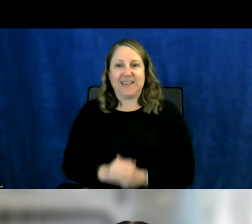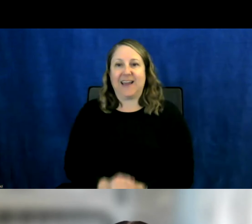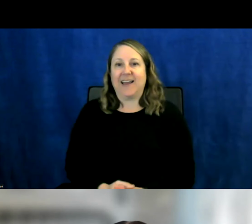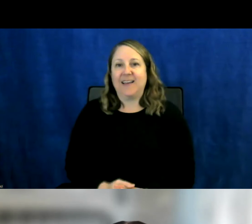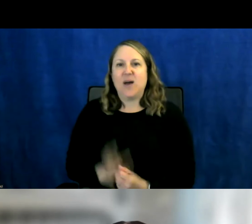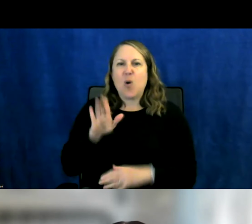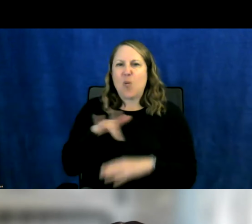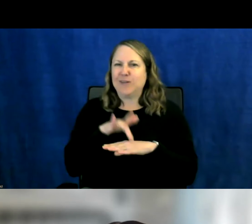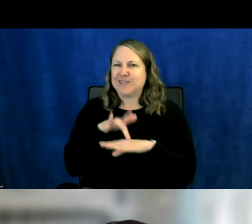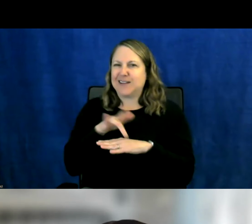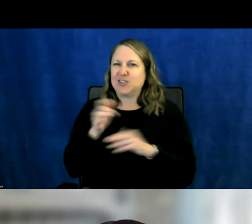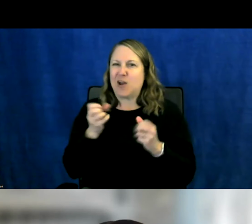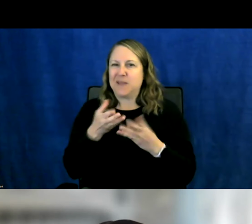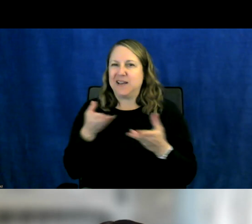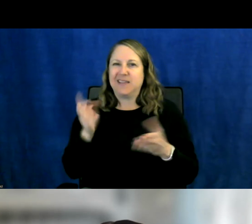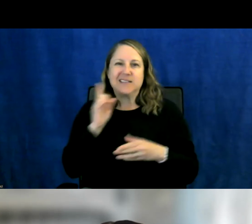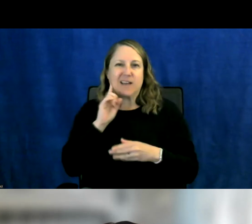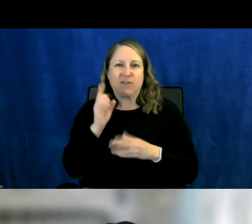this presentation.